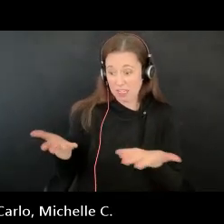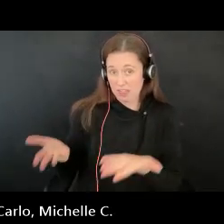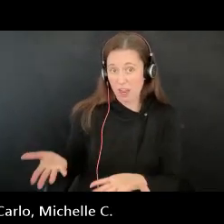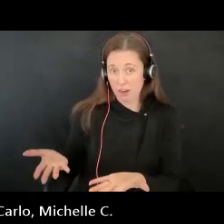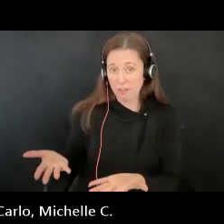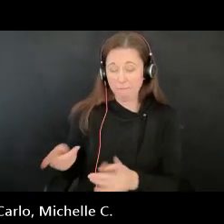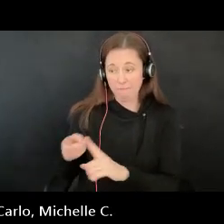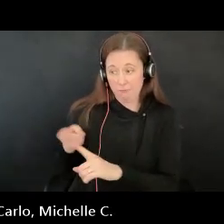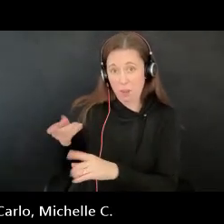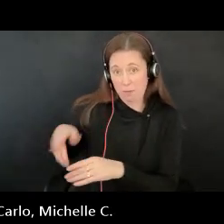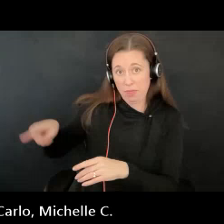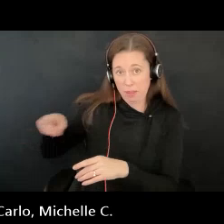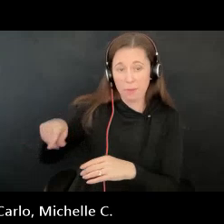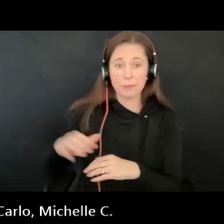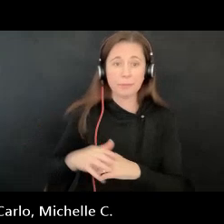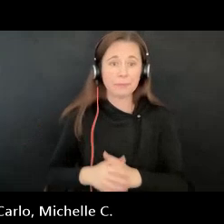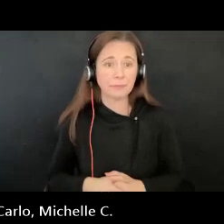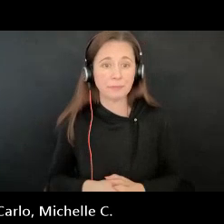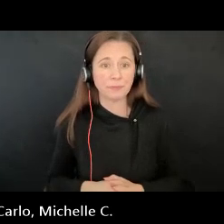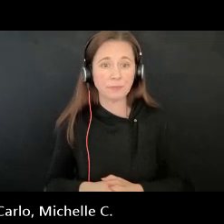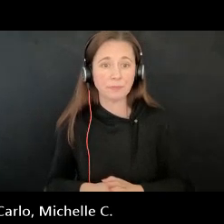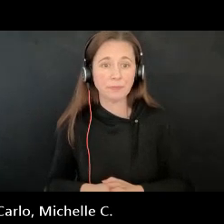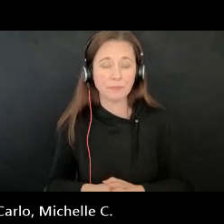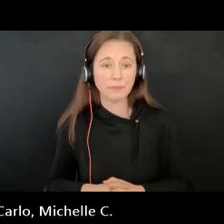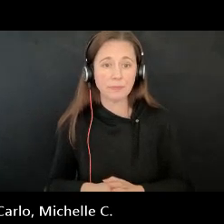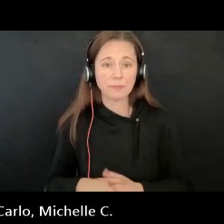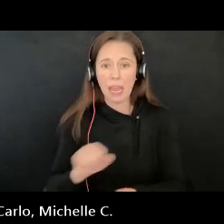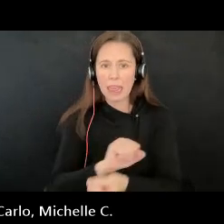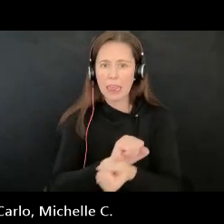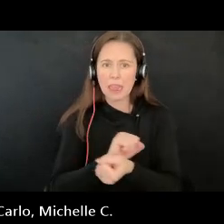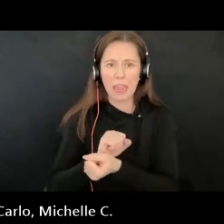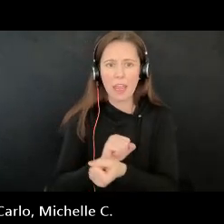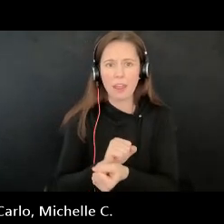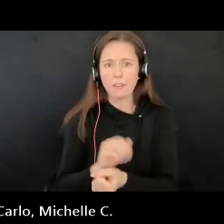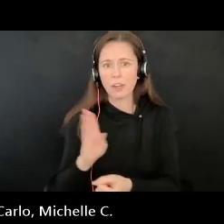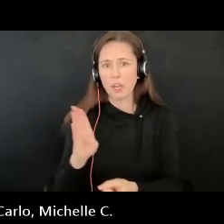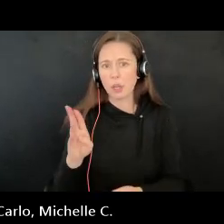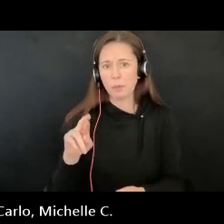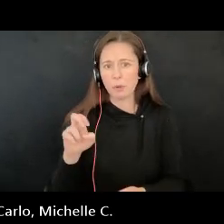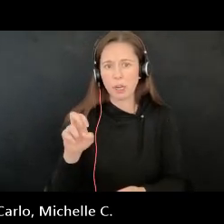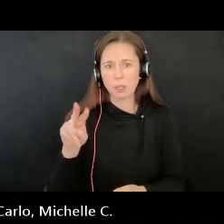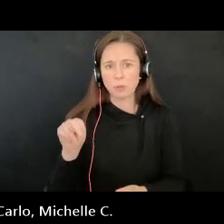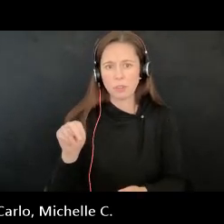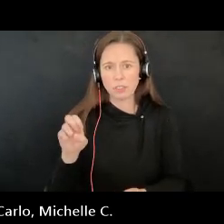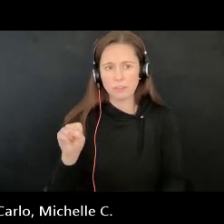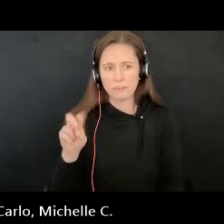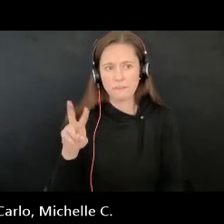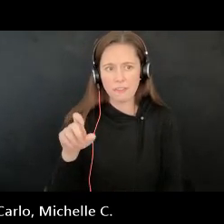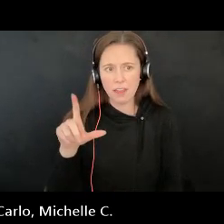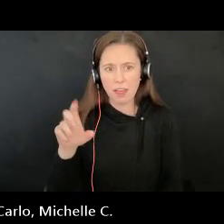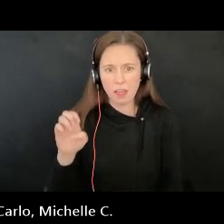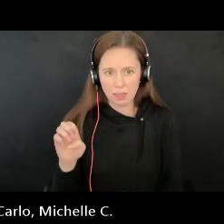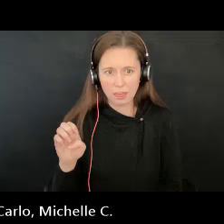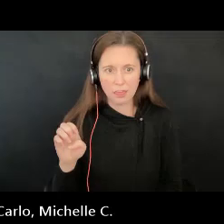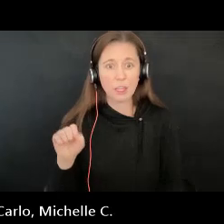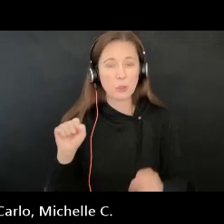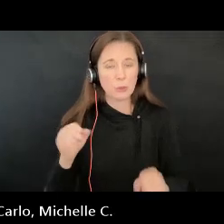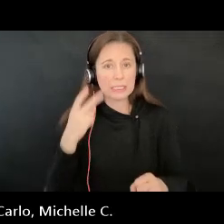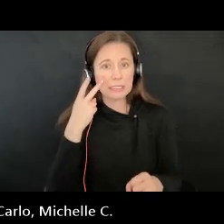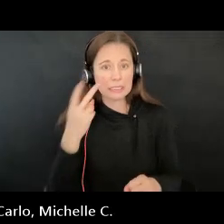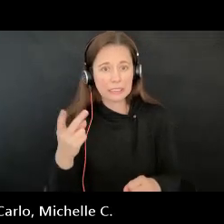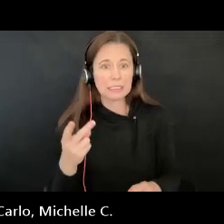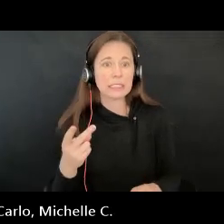For additional context of slavery at Brownsville, we documented slavery through the birth dates of mothers